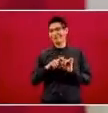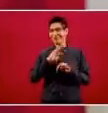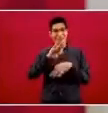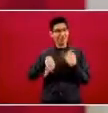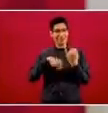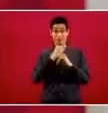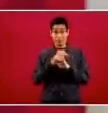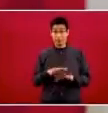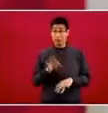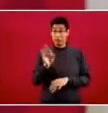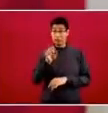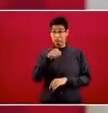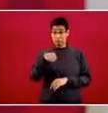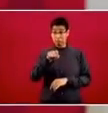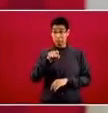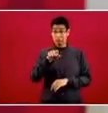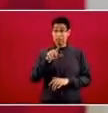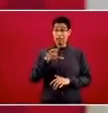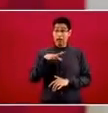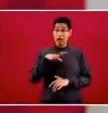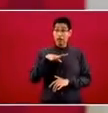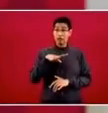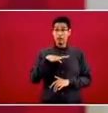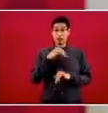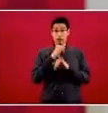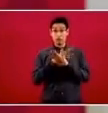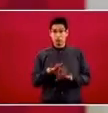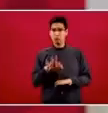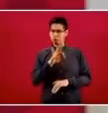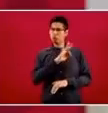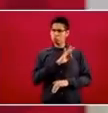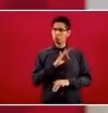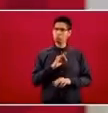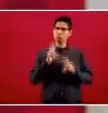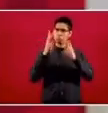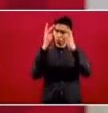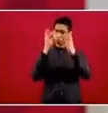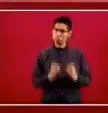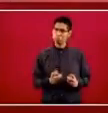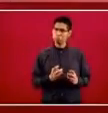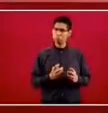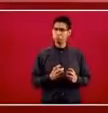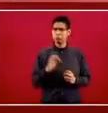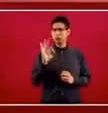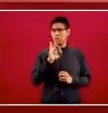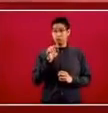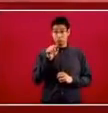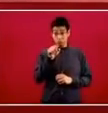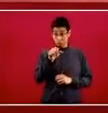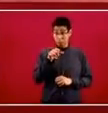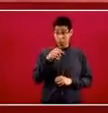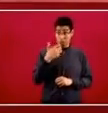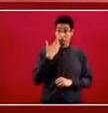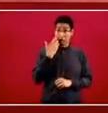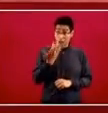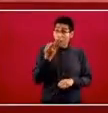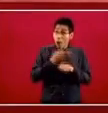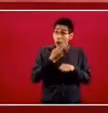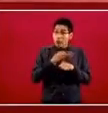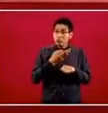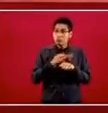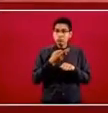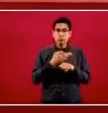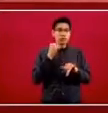can. We will also be sharing our data with the citizens, and then any of the citizens can access